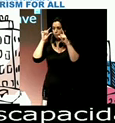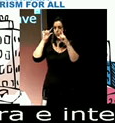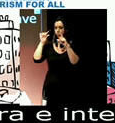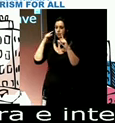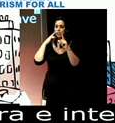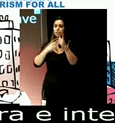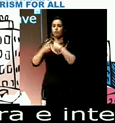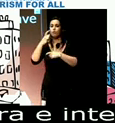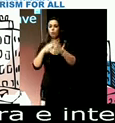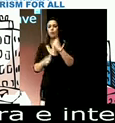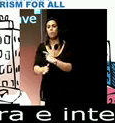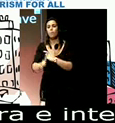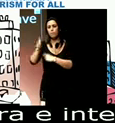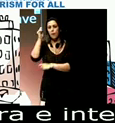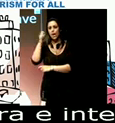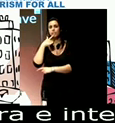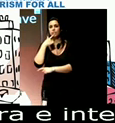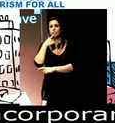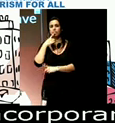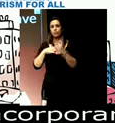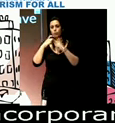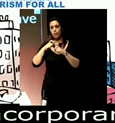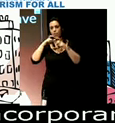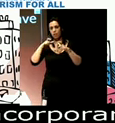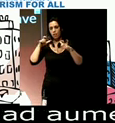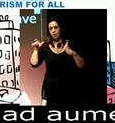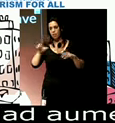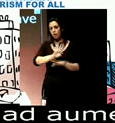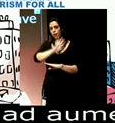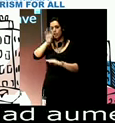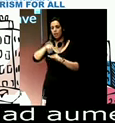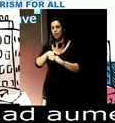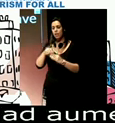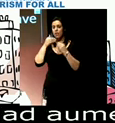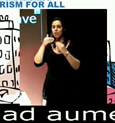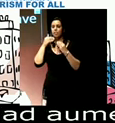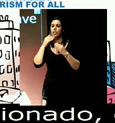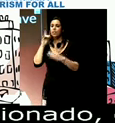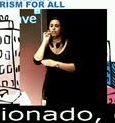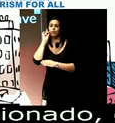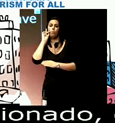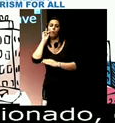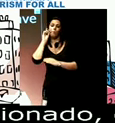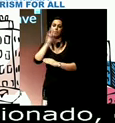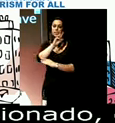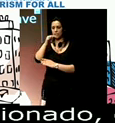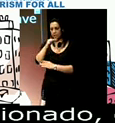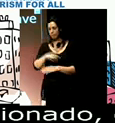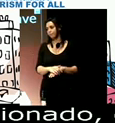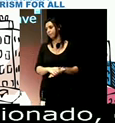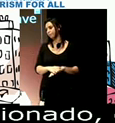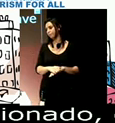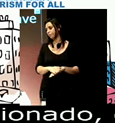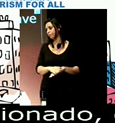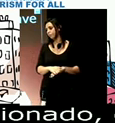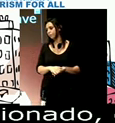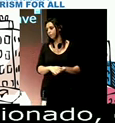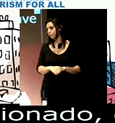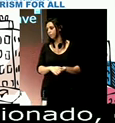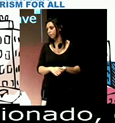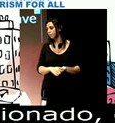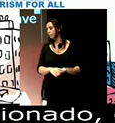print. Through the camera, we will be able to access to additional